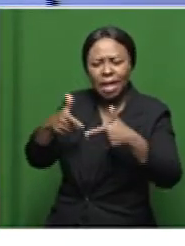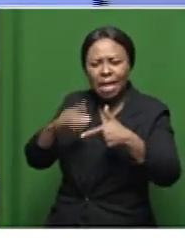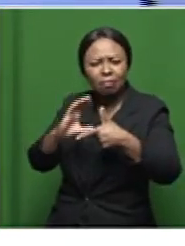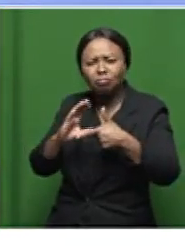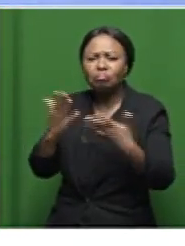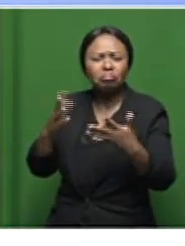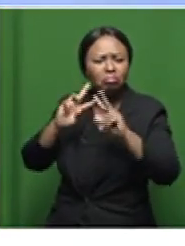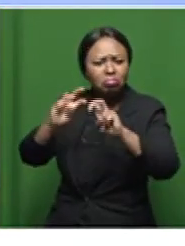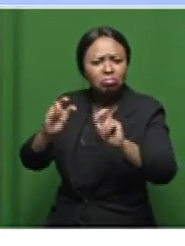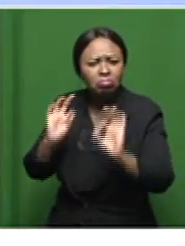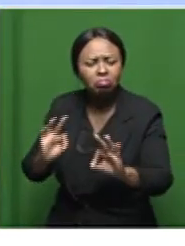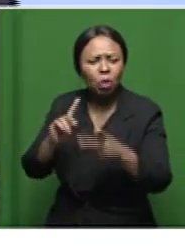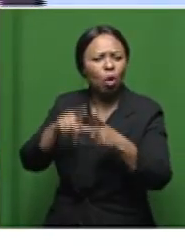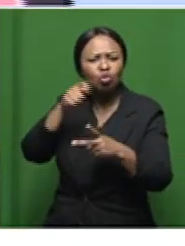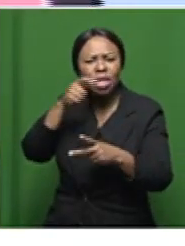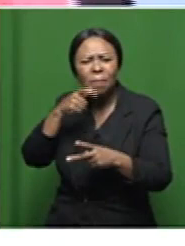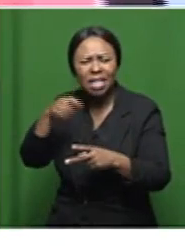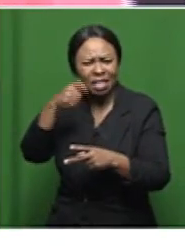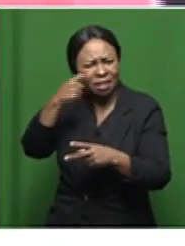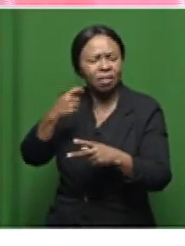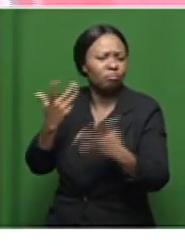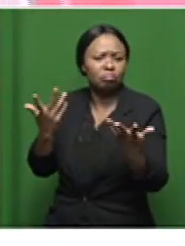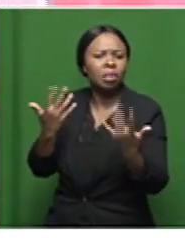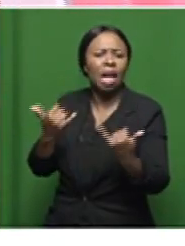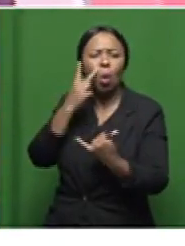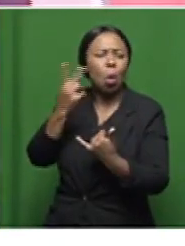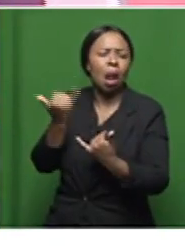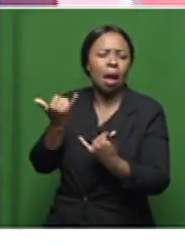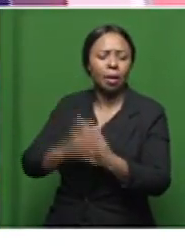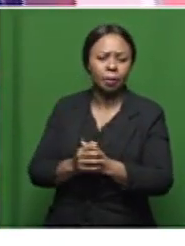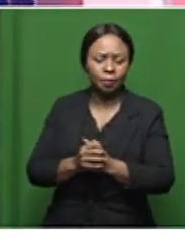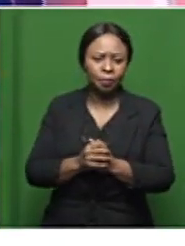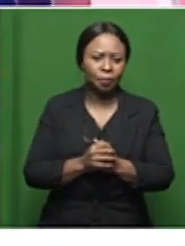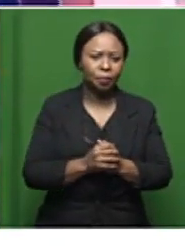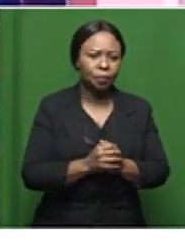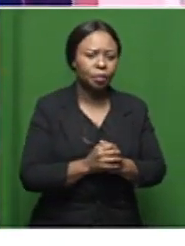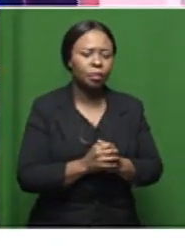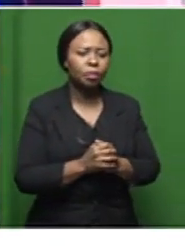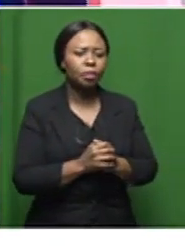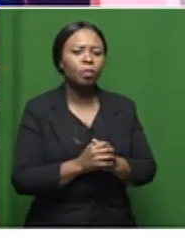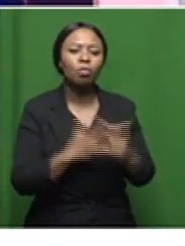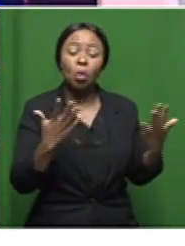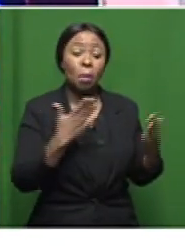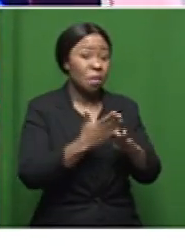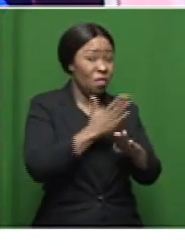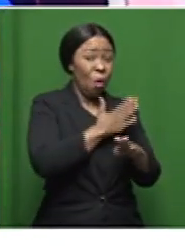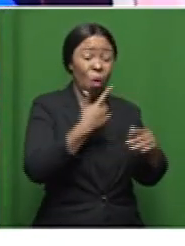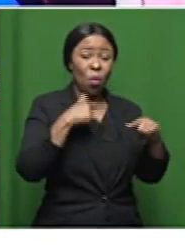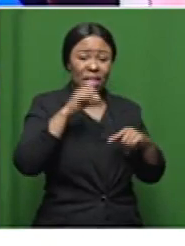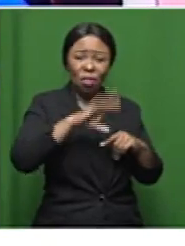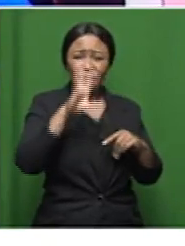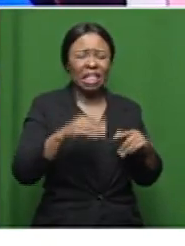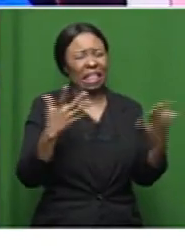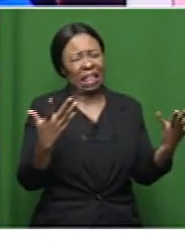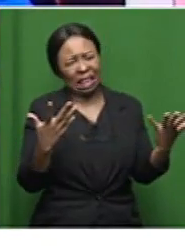terms of screening, in terms of treatments and things such as that. What does that look like? So we were quite poor, let me say that,